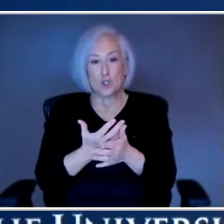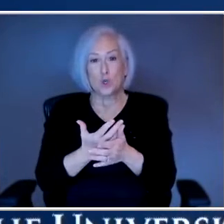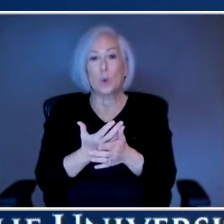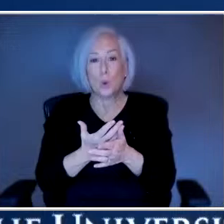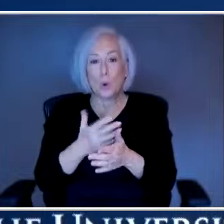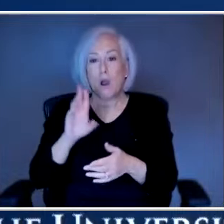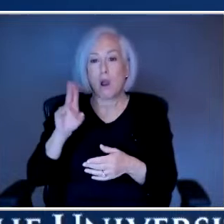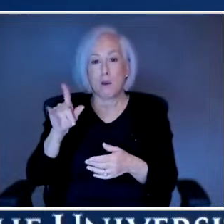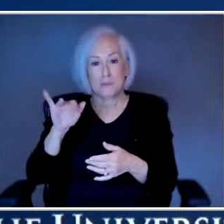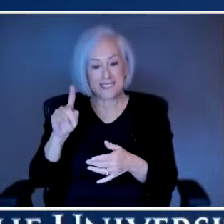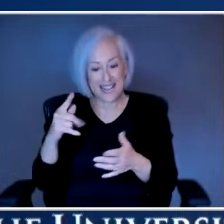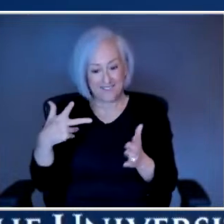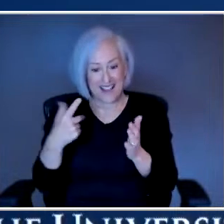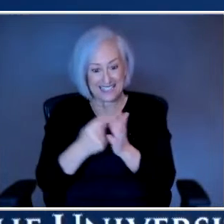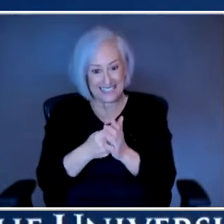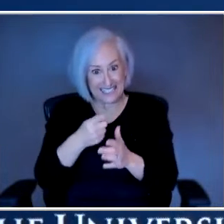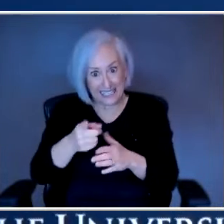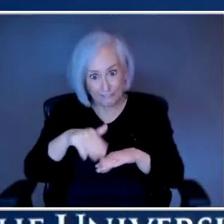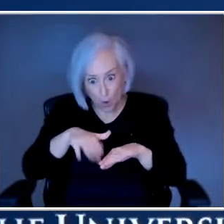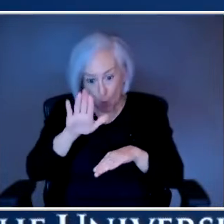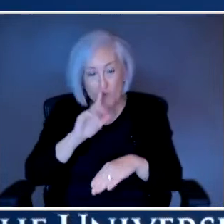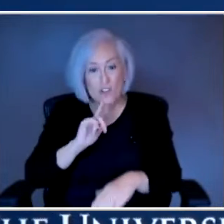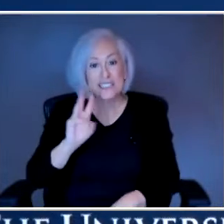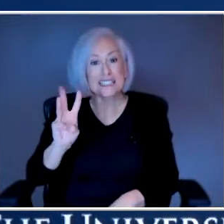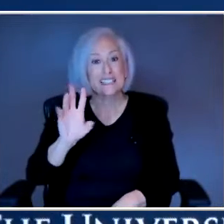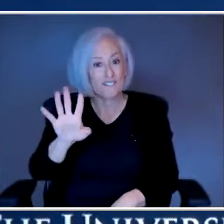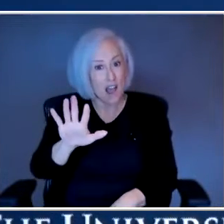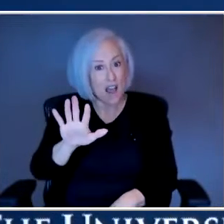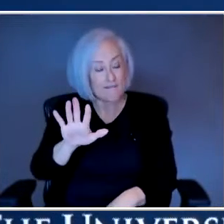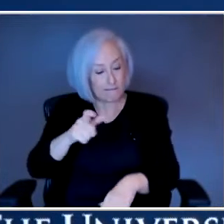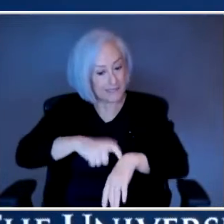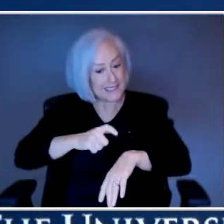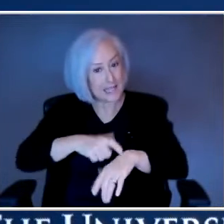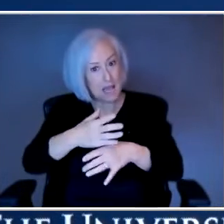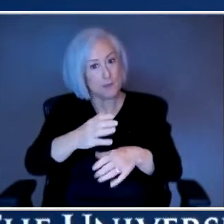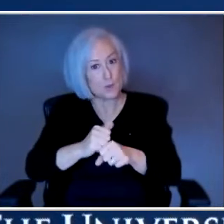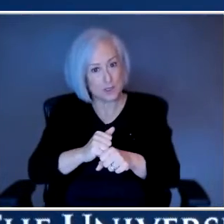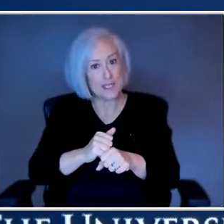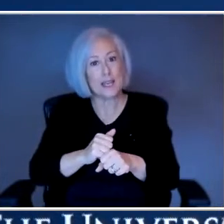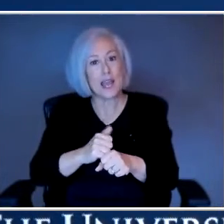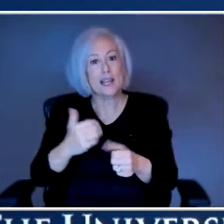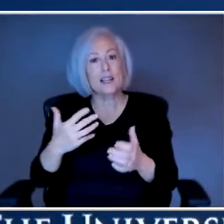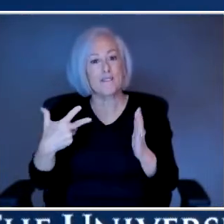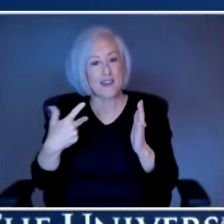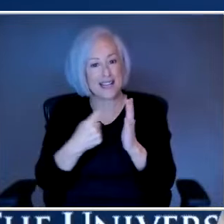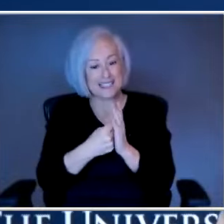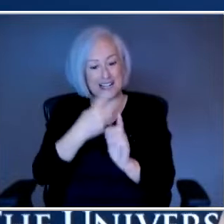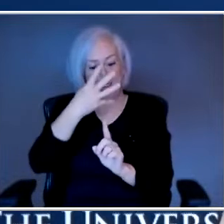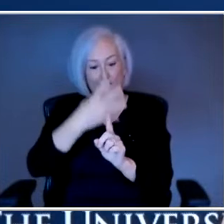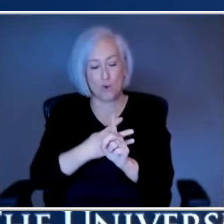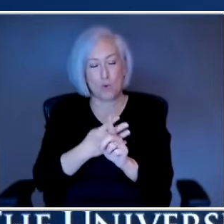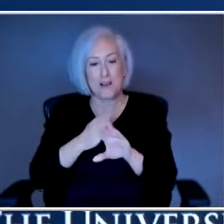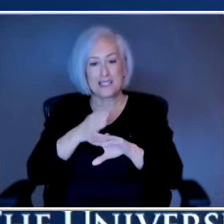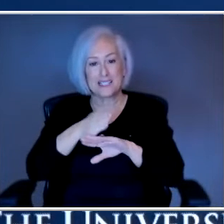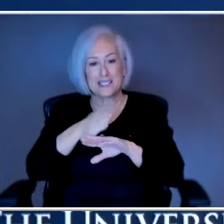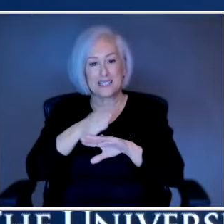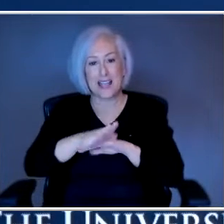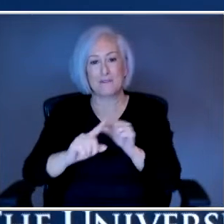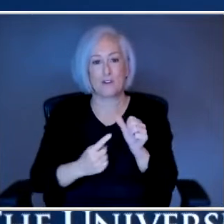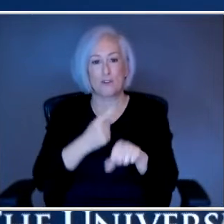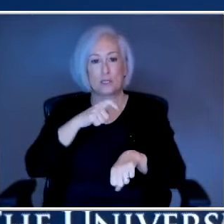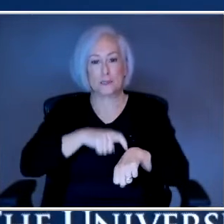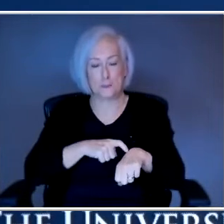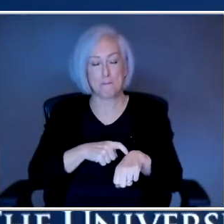you should get that updated vaccine dose. It is 4 months after your first one. But also we are